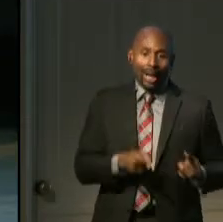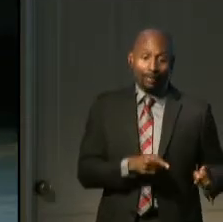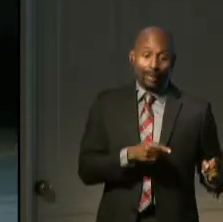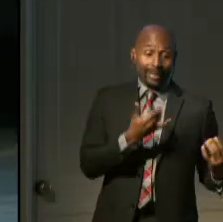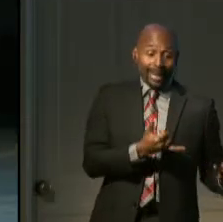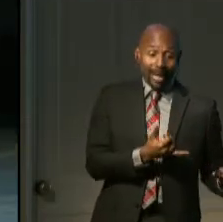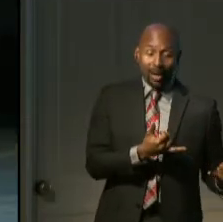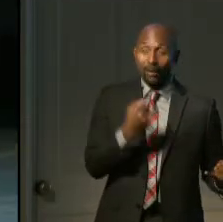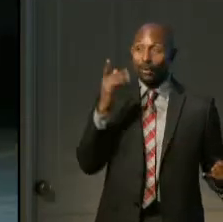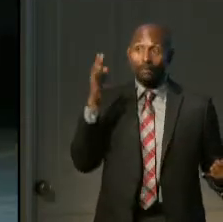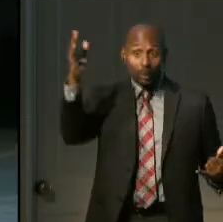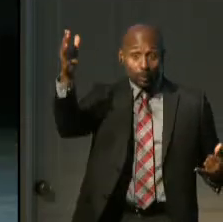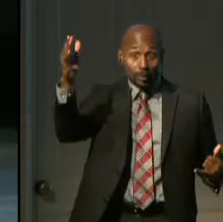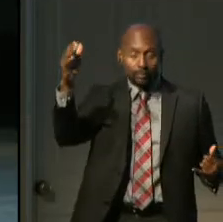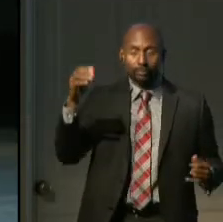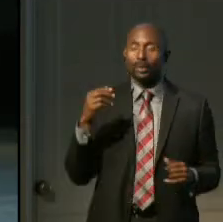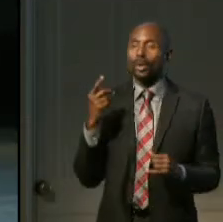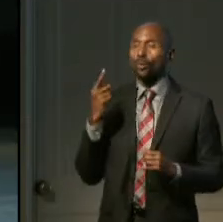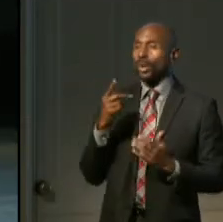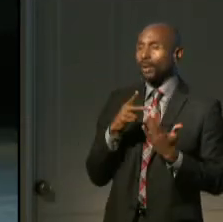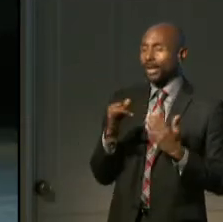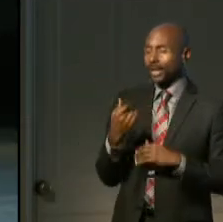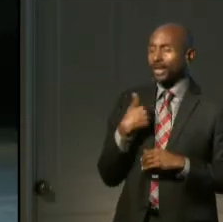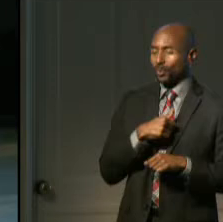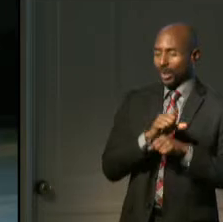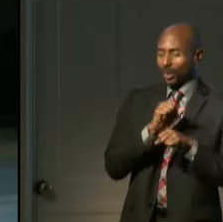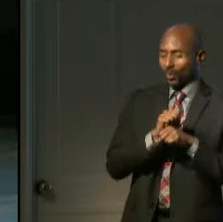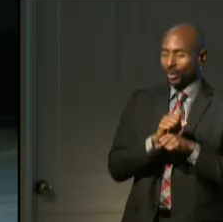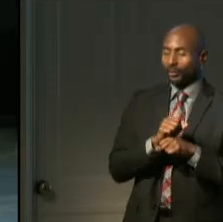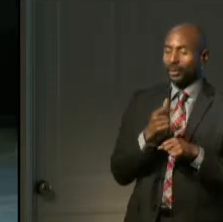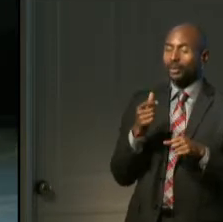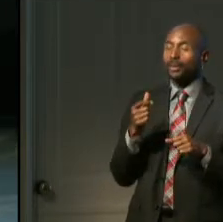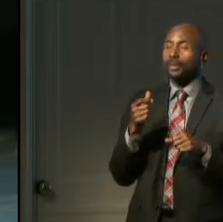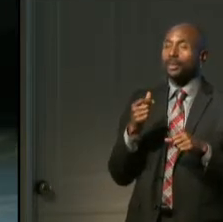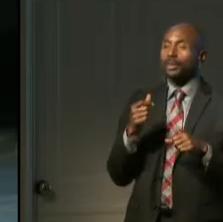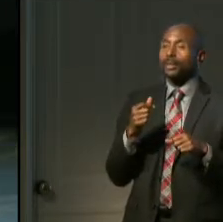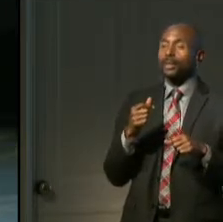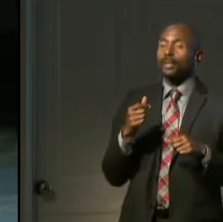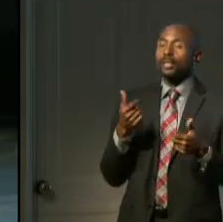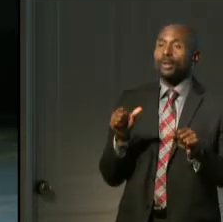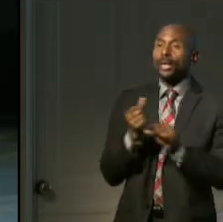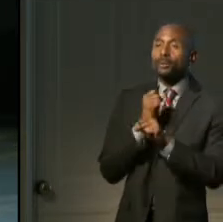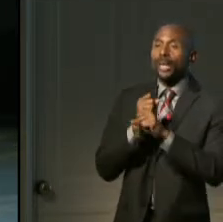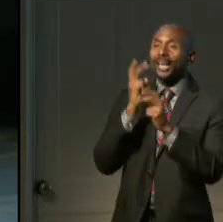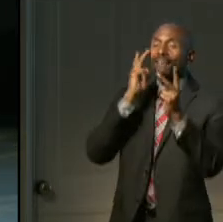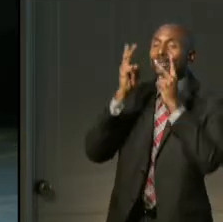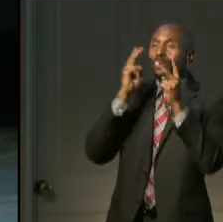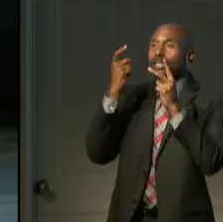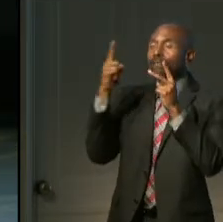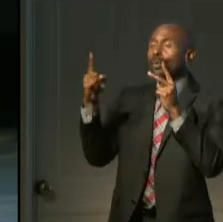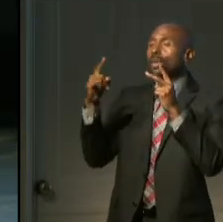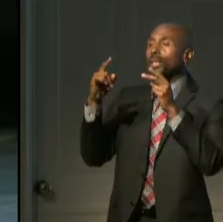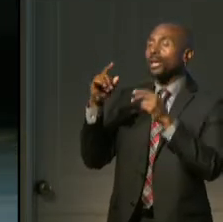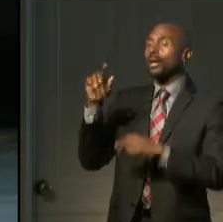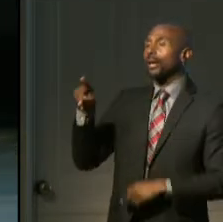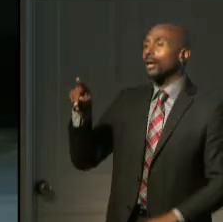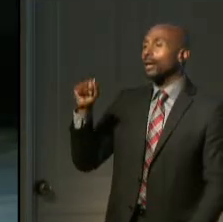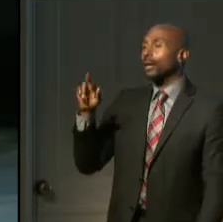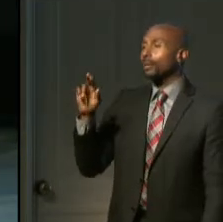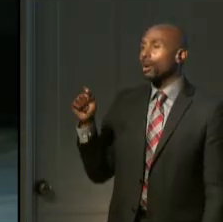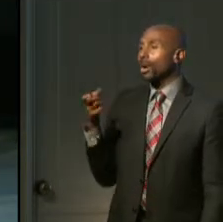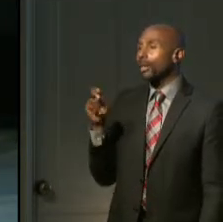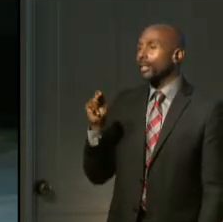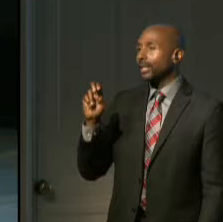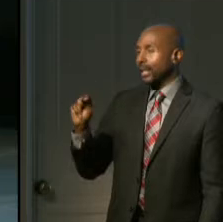one other project that we worked on at one point was trying to create a visualization of the Parthenon. And we had laser scans of it